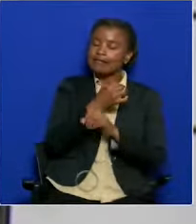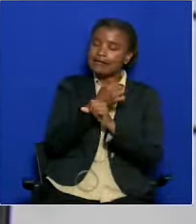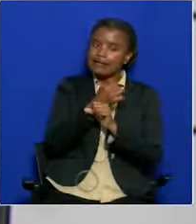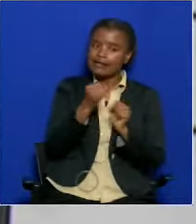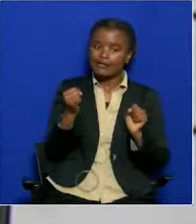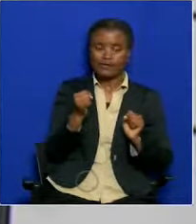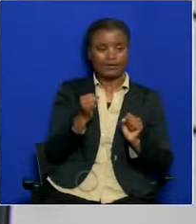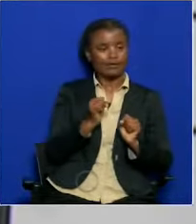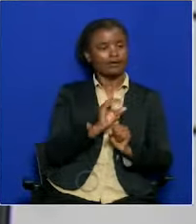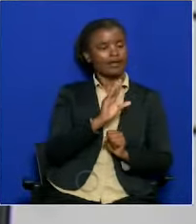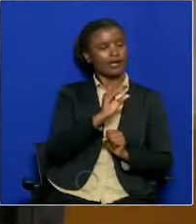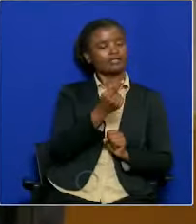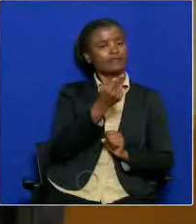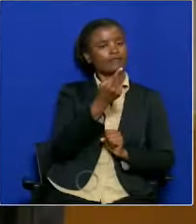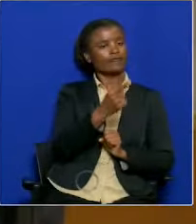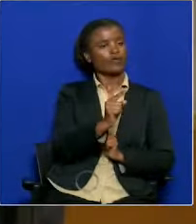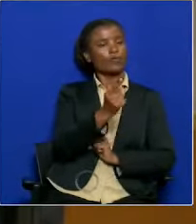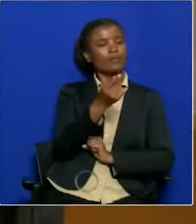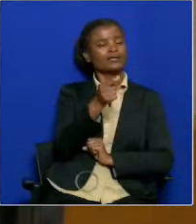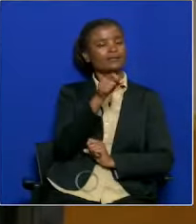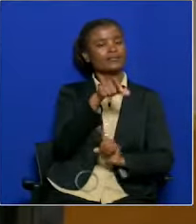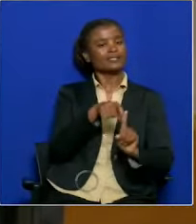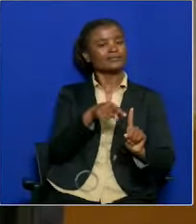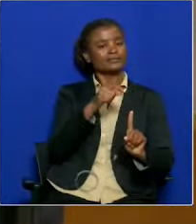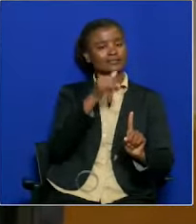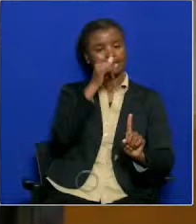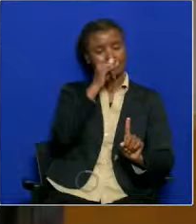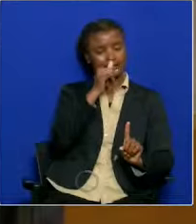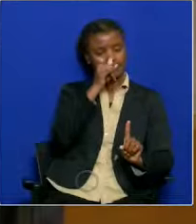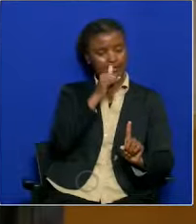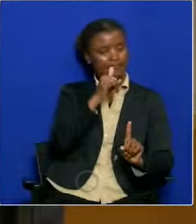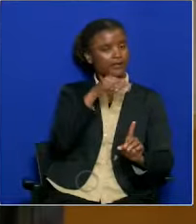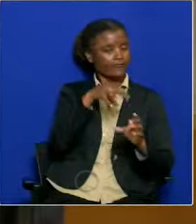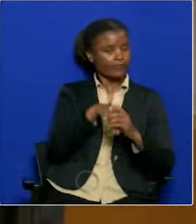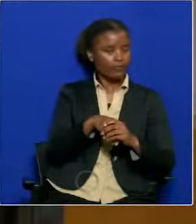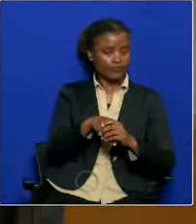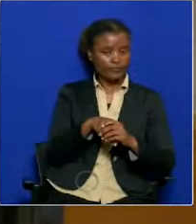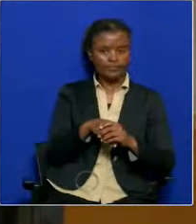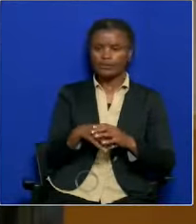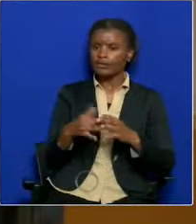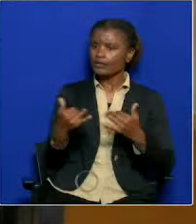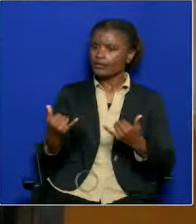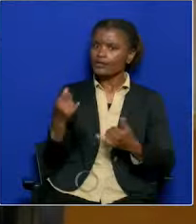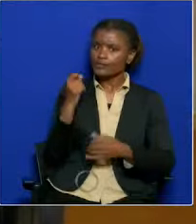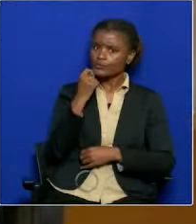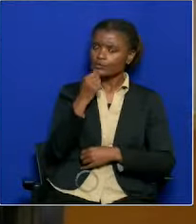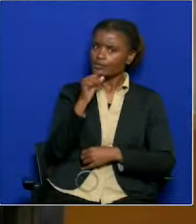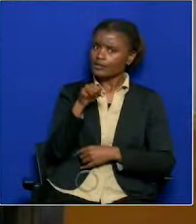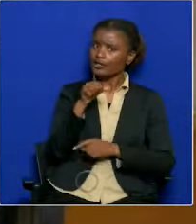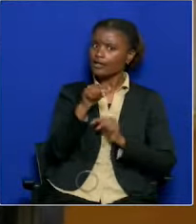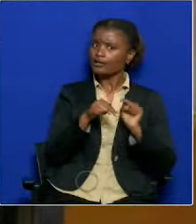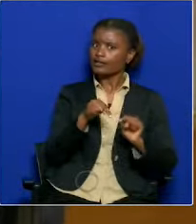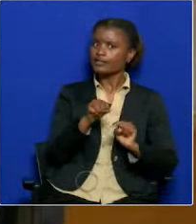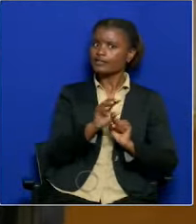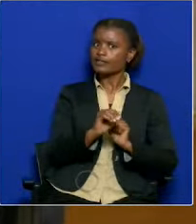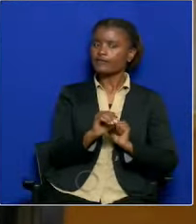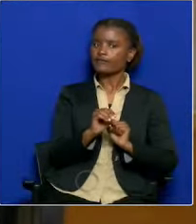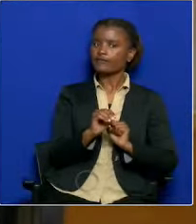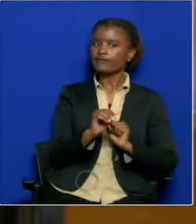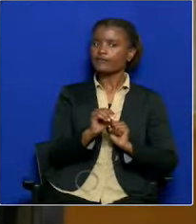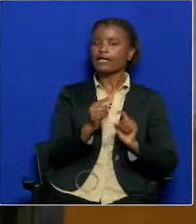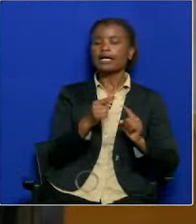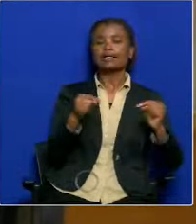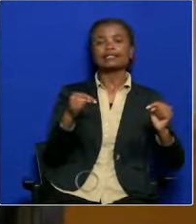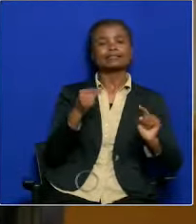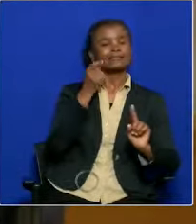Correct. Now you admit that there were allegations of criminality against Mr. Matlala. Fine, not charged at that